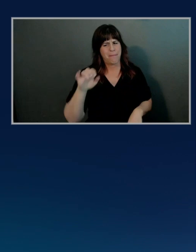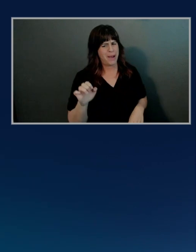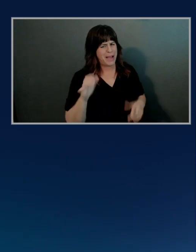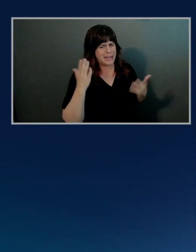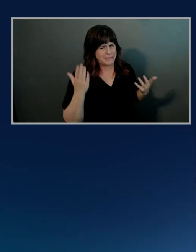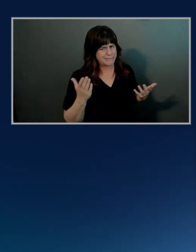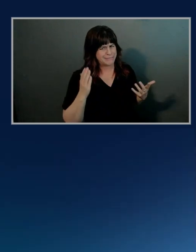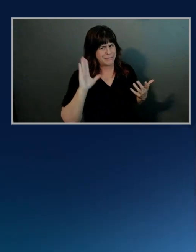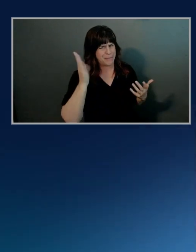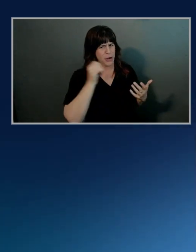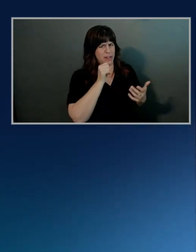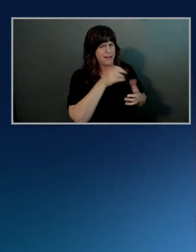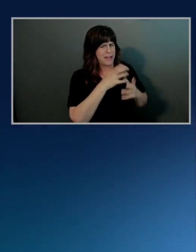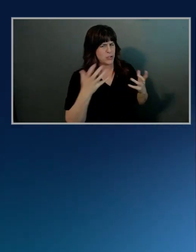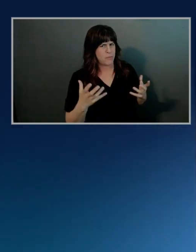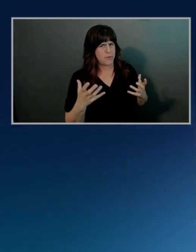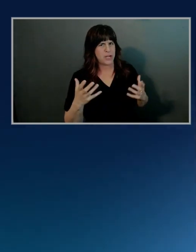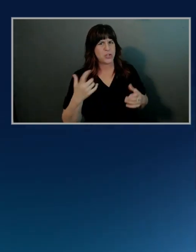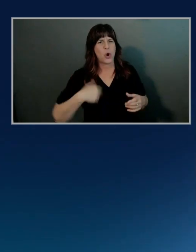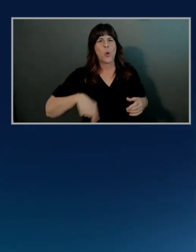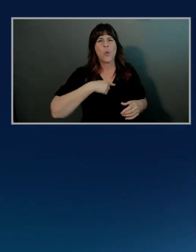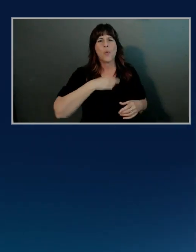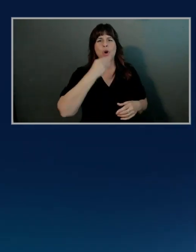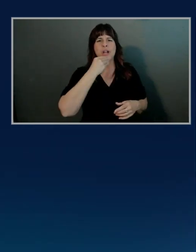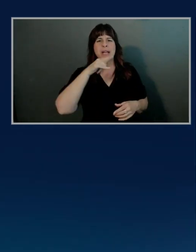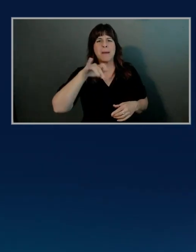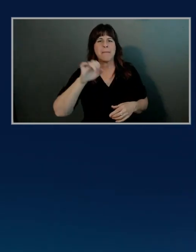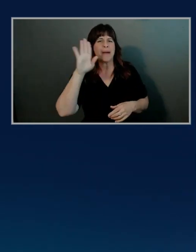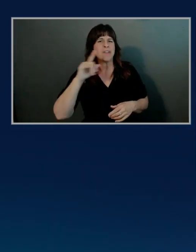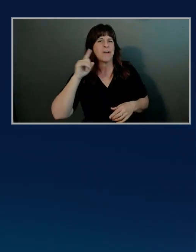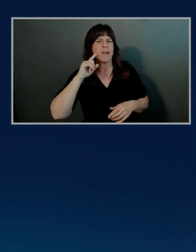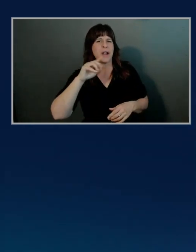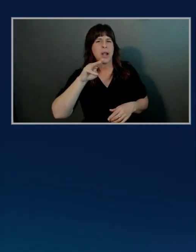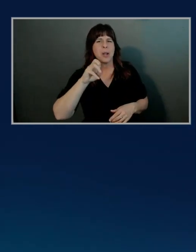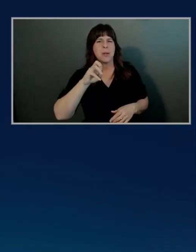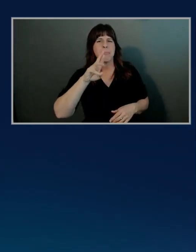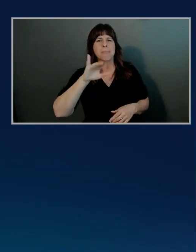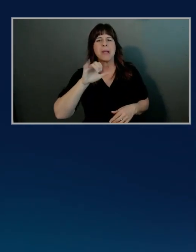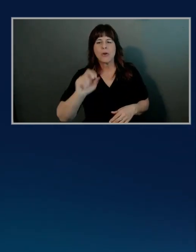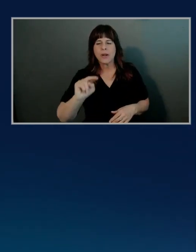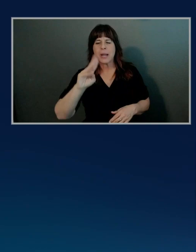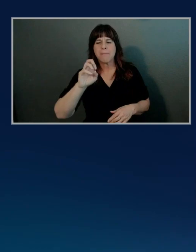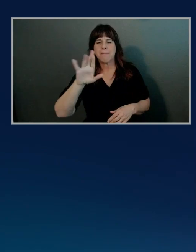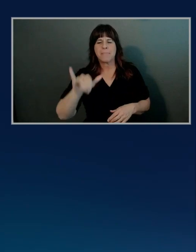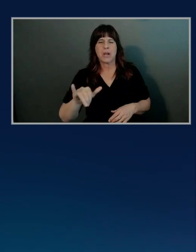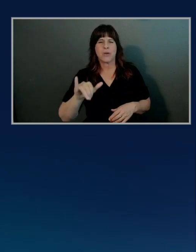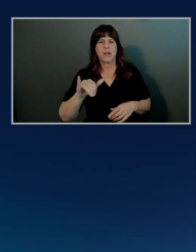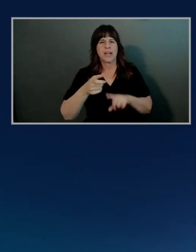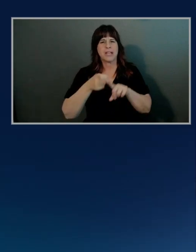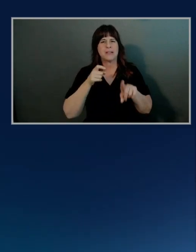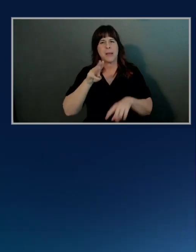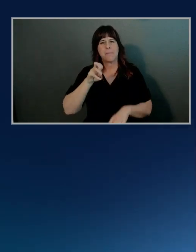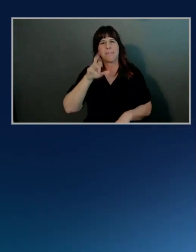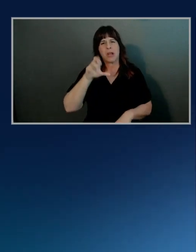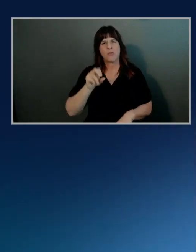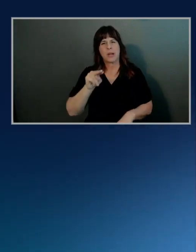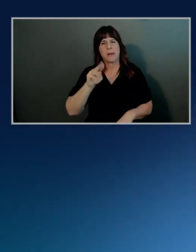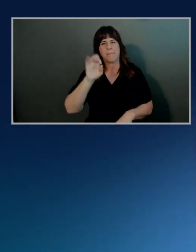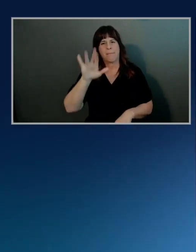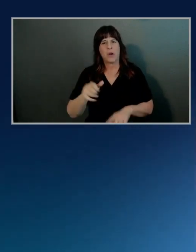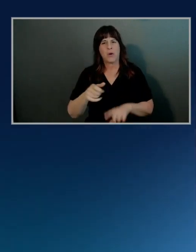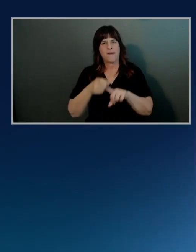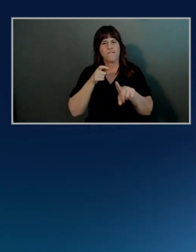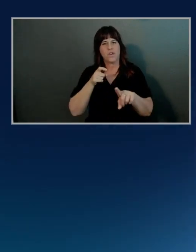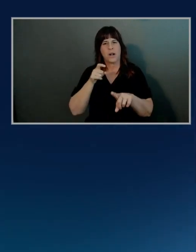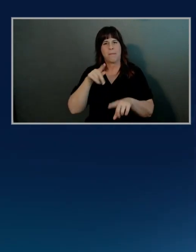so much. Yeah, we're eating a pie I've never heard of before, Marionberry. Marionberry, It's native. The Marionberry is apparently native to the